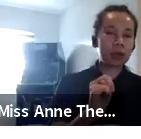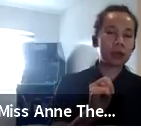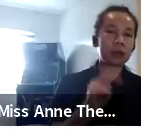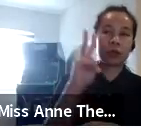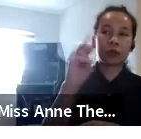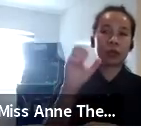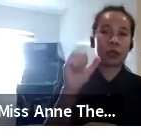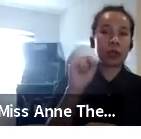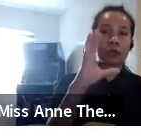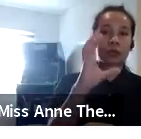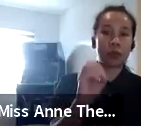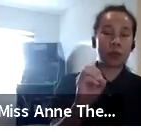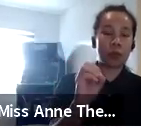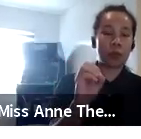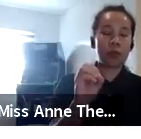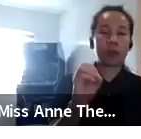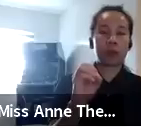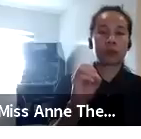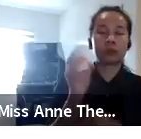UNESCO,